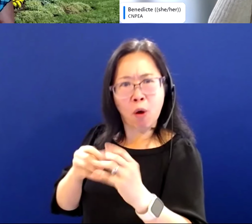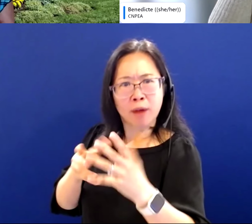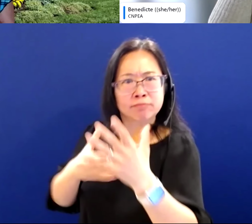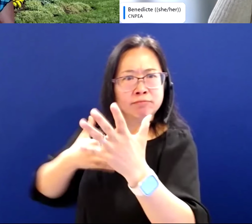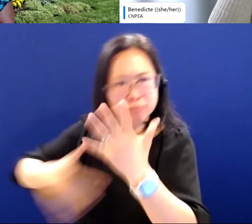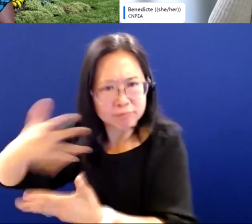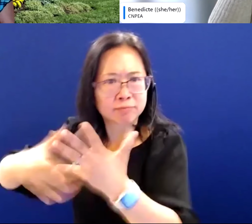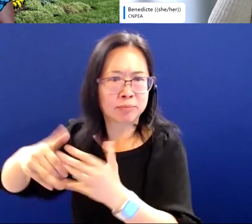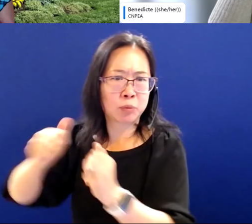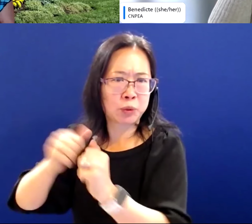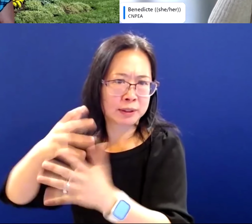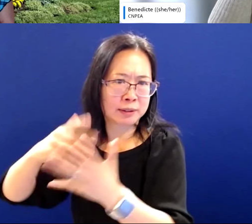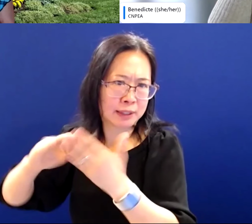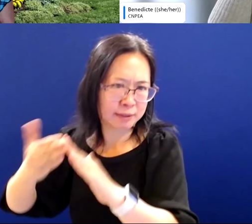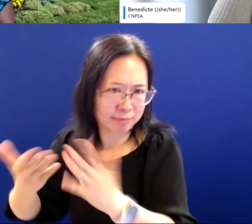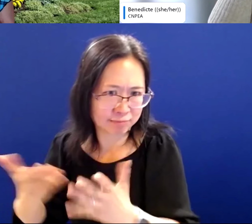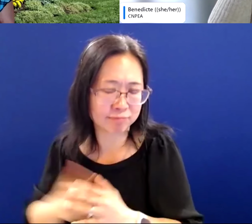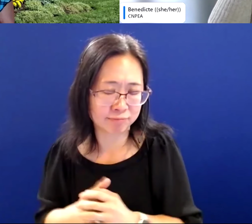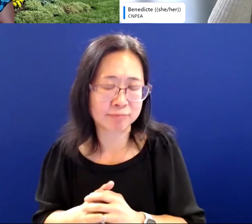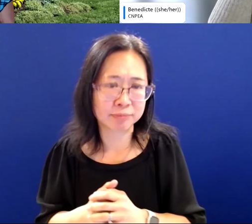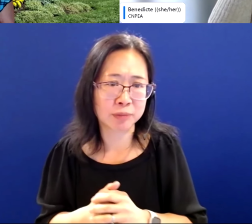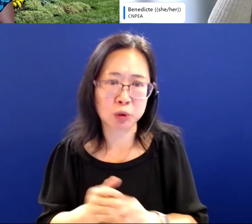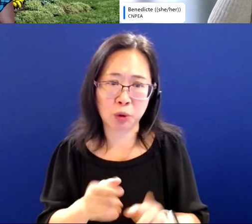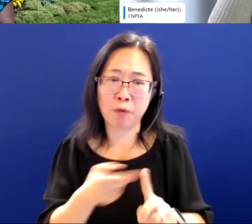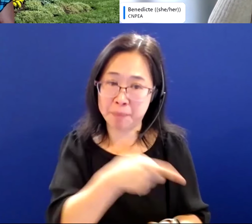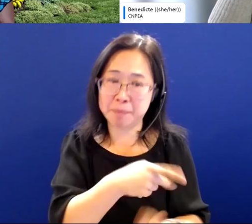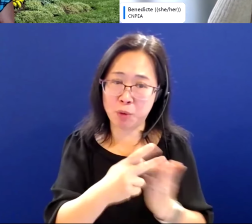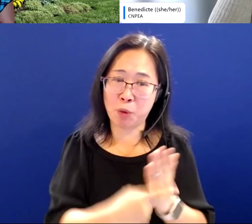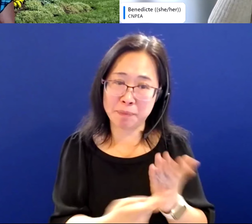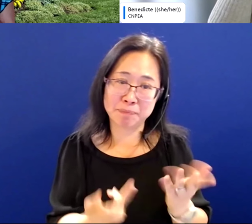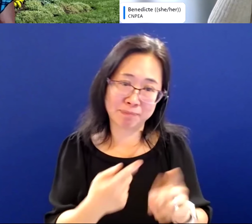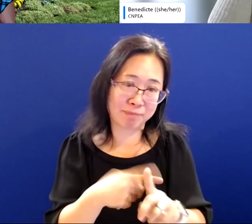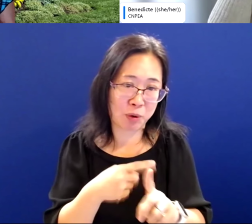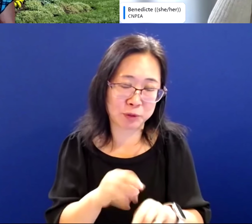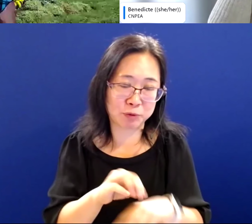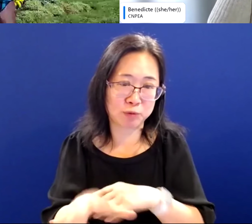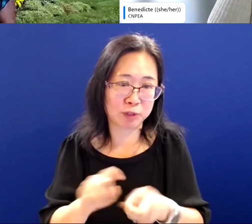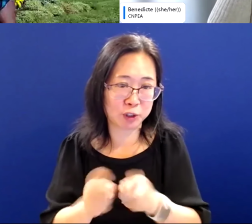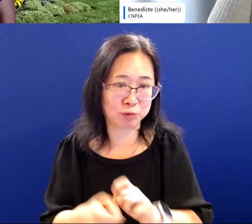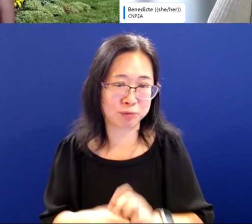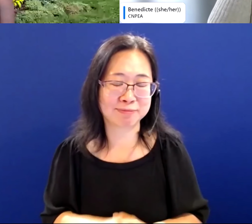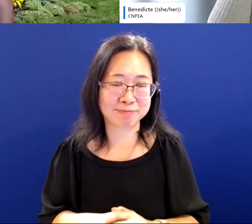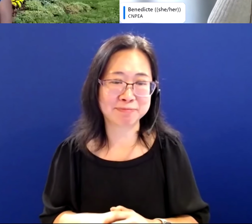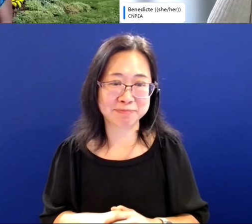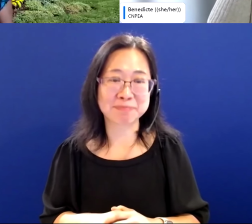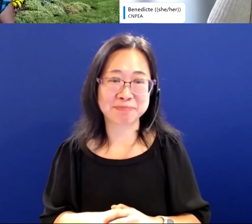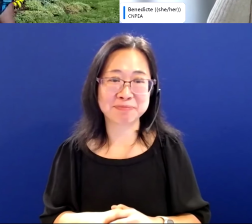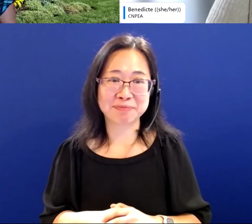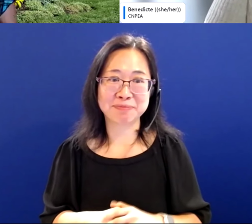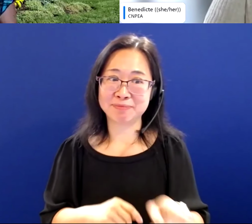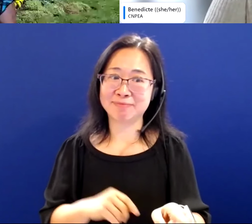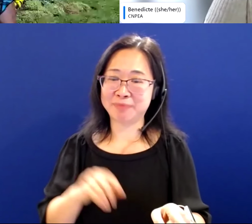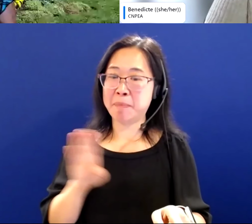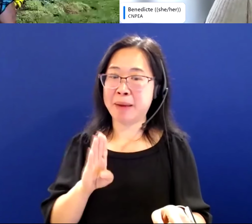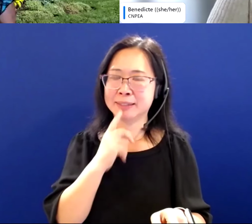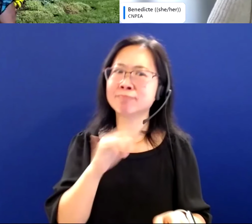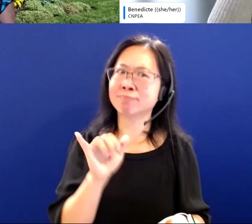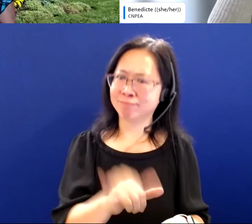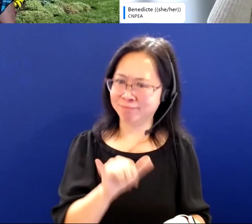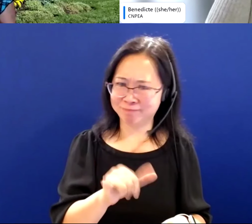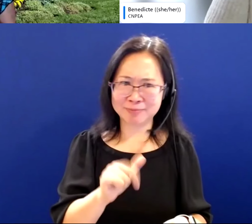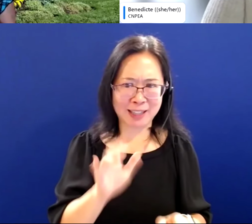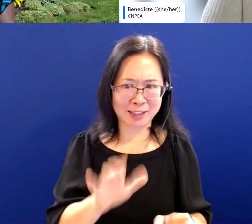result of the program, we did see some changes there. That's really great. That's actually like I understand what you mean when you were saying you